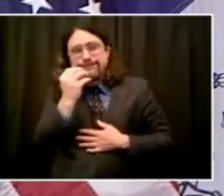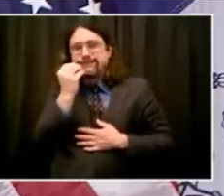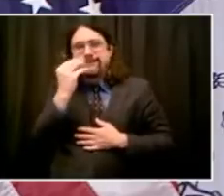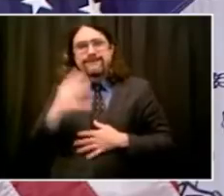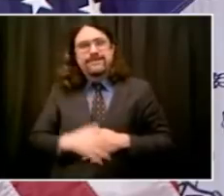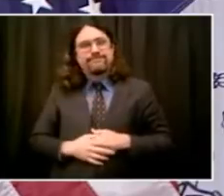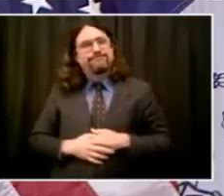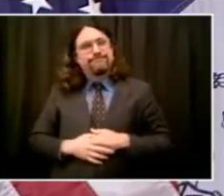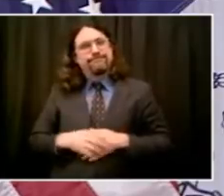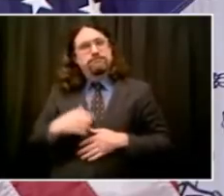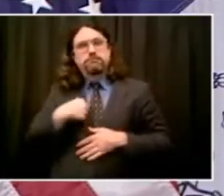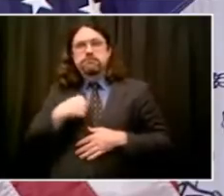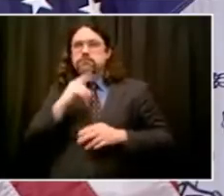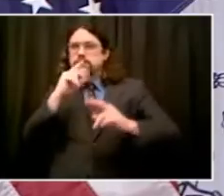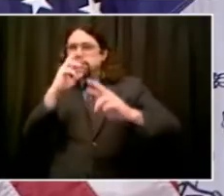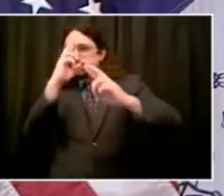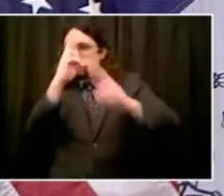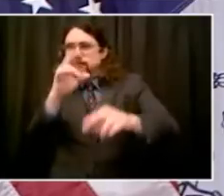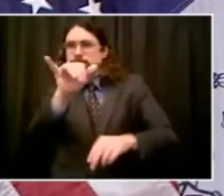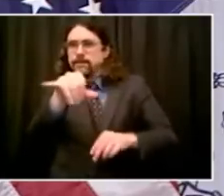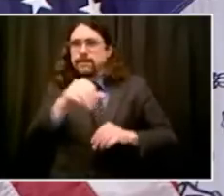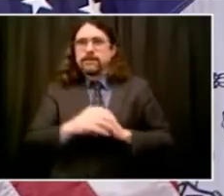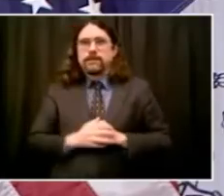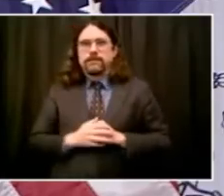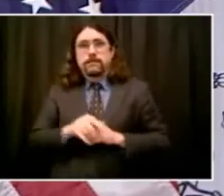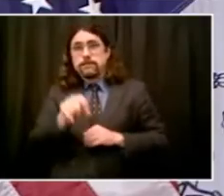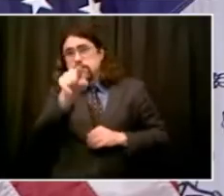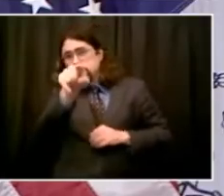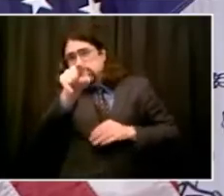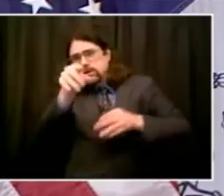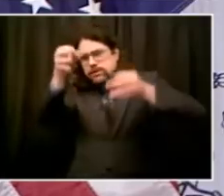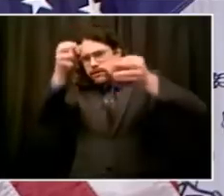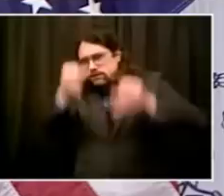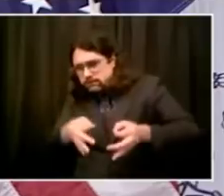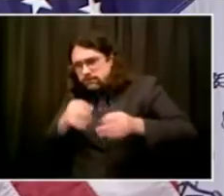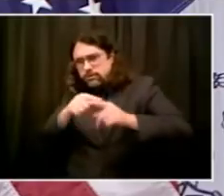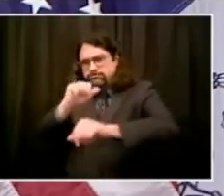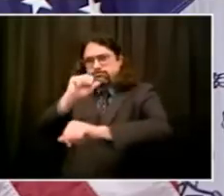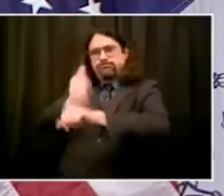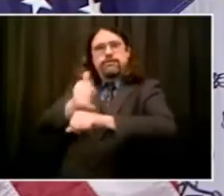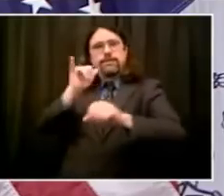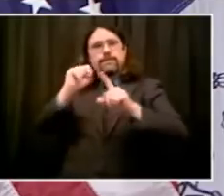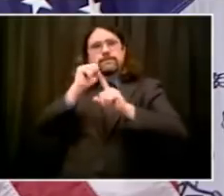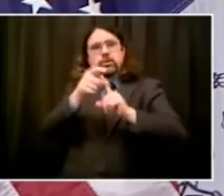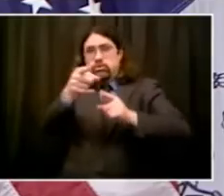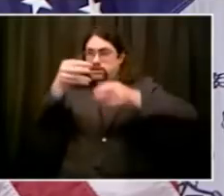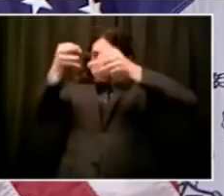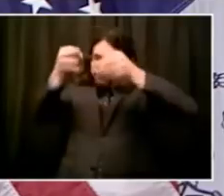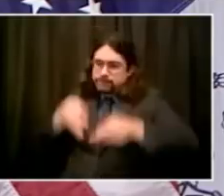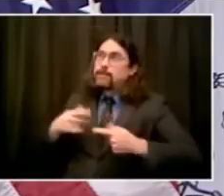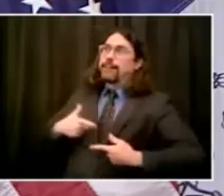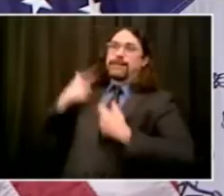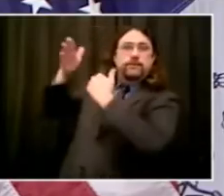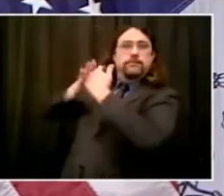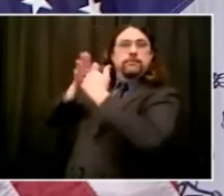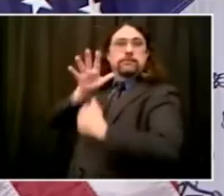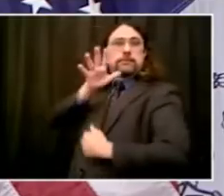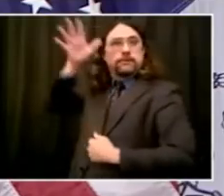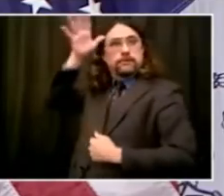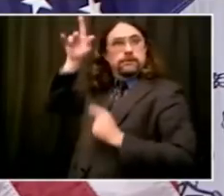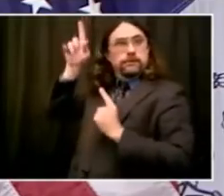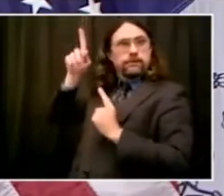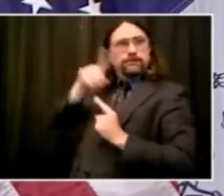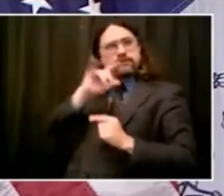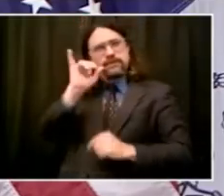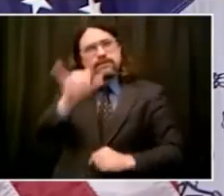he lives in. And most nights goes out of his way to make sure that he has dinner with his parents. And I think that's a